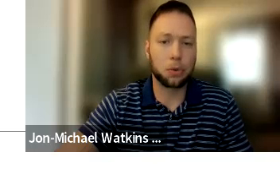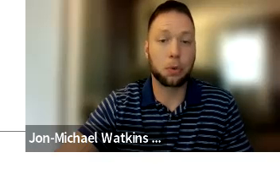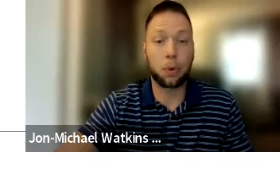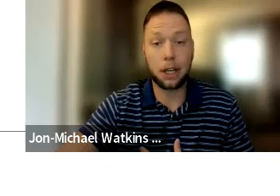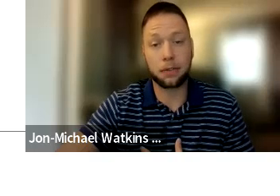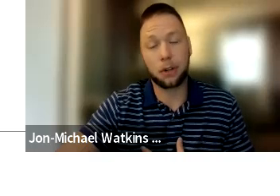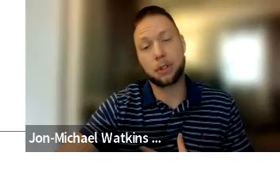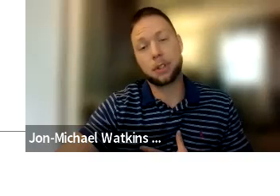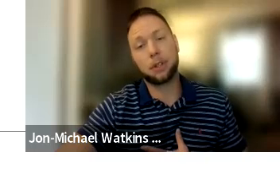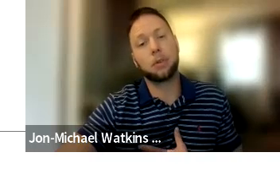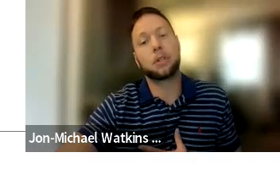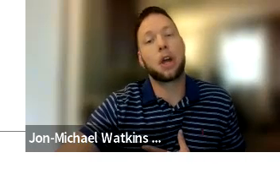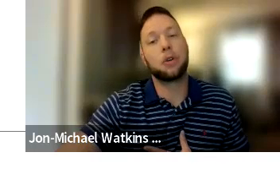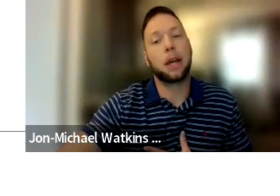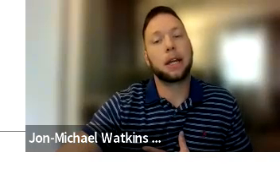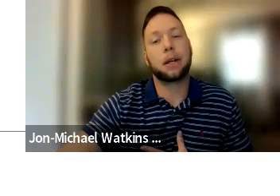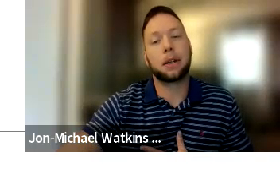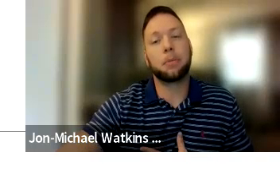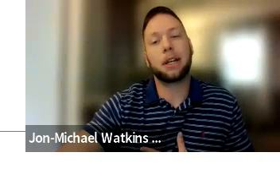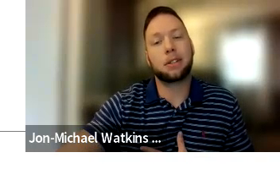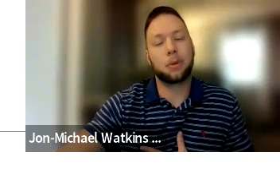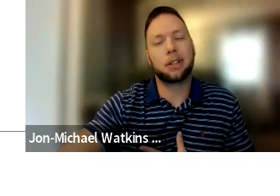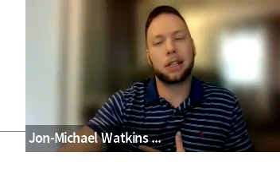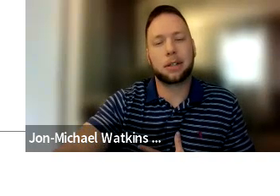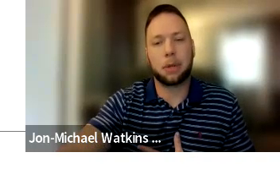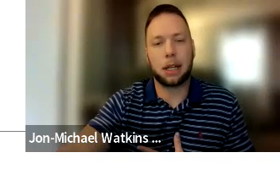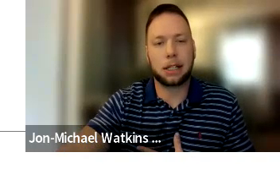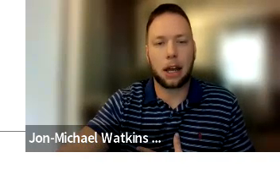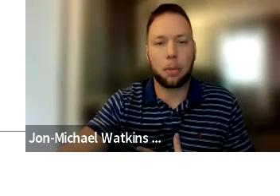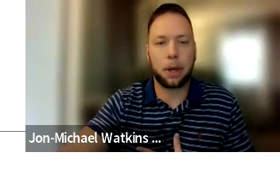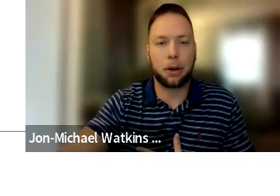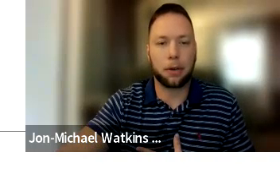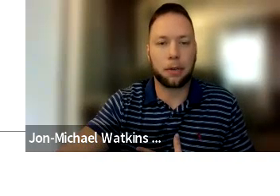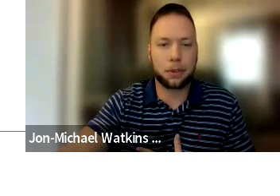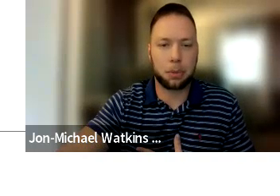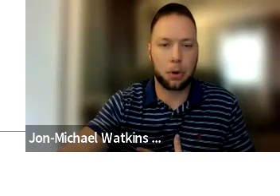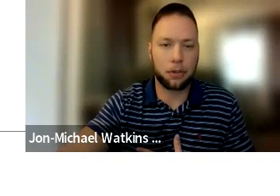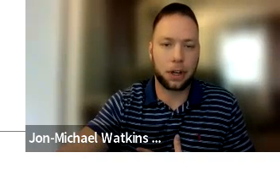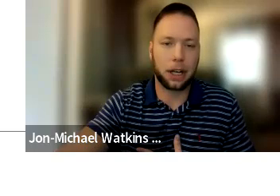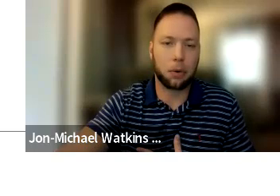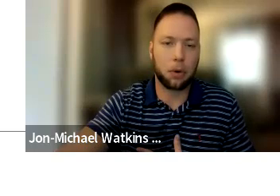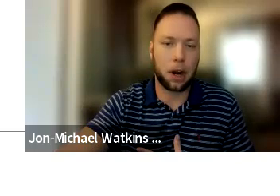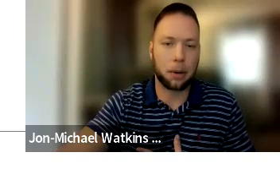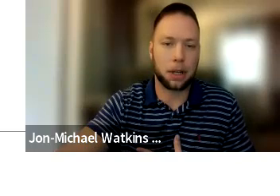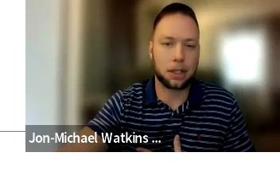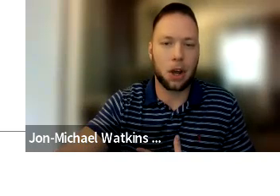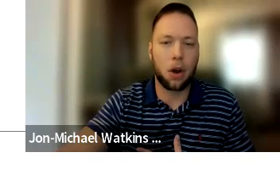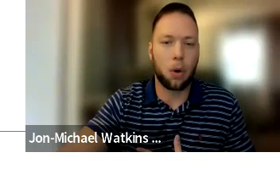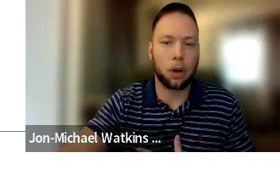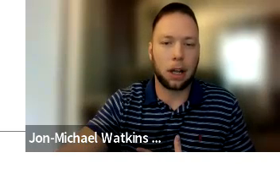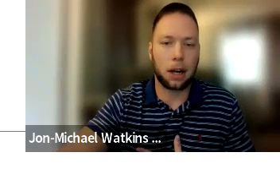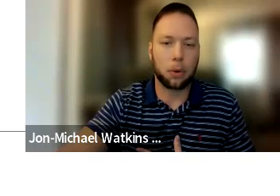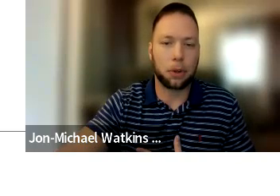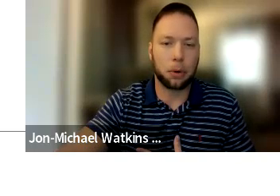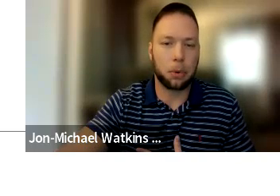the tools we have chosen to use, you may need to tweak the list a bit to help better support funding requirements